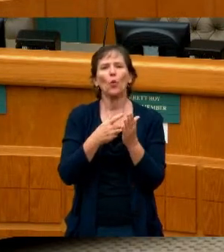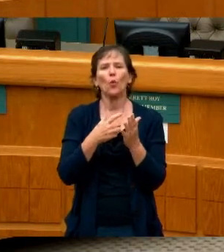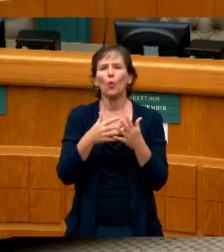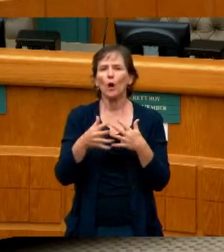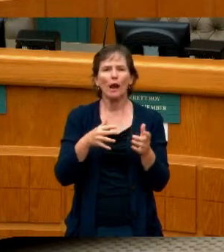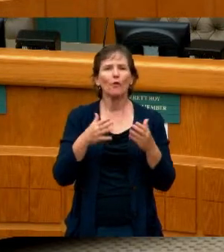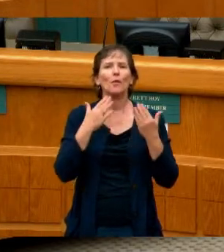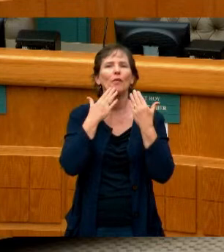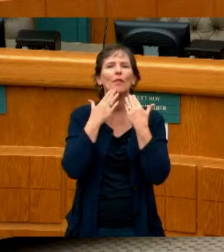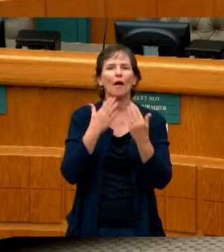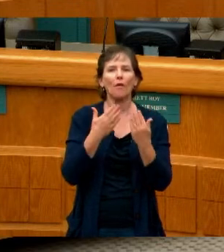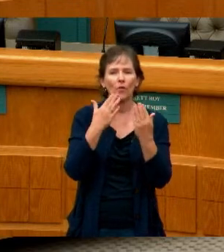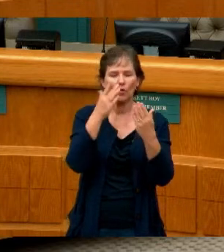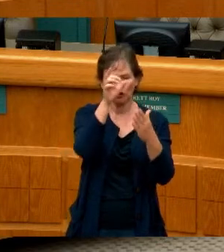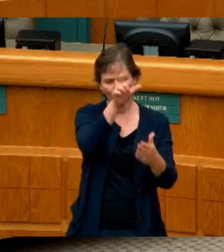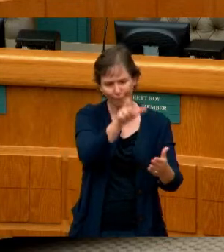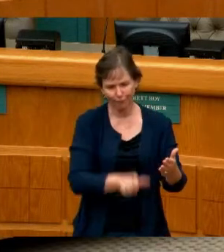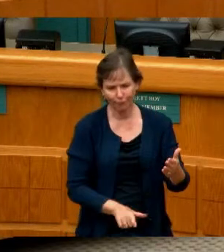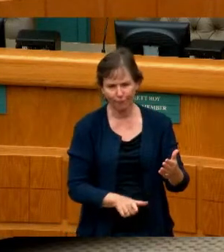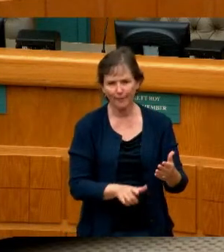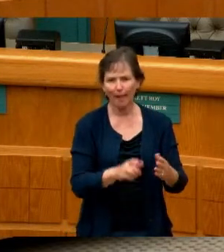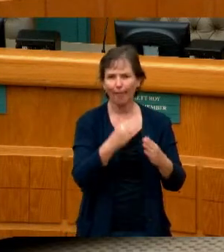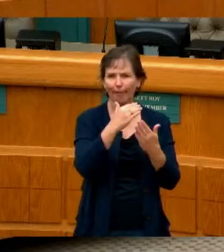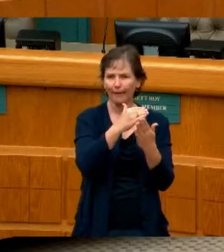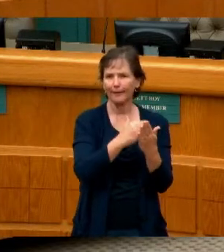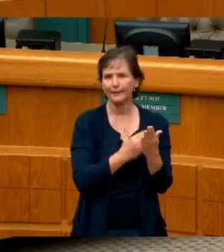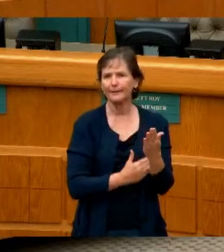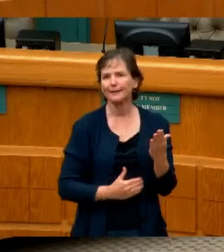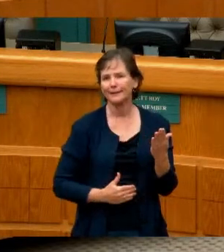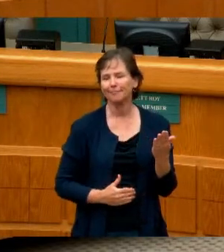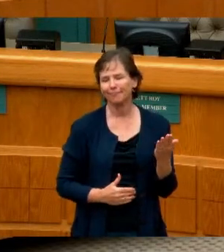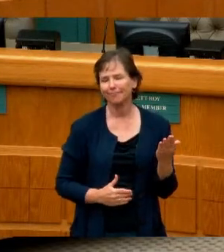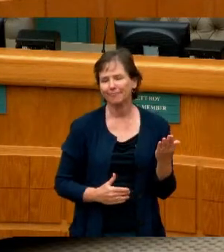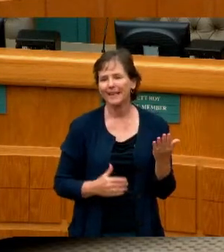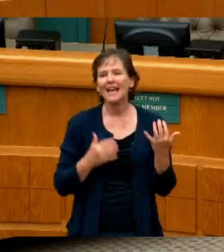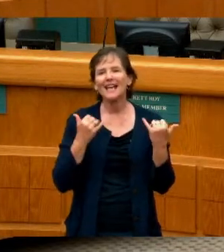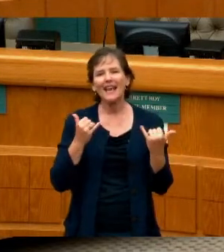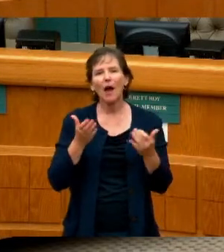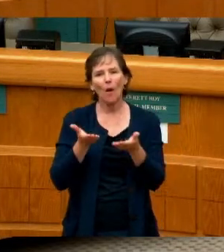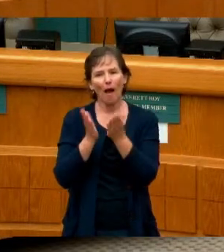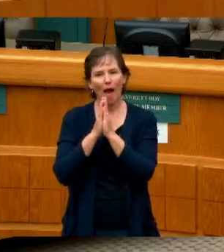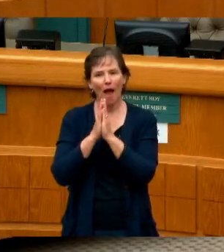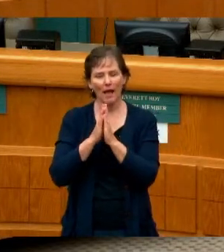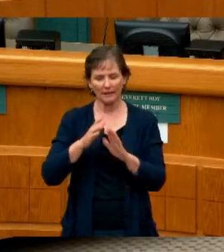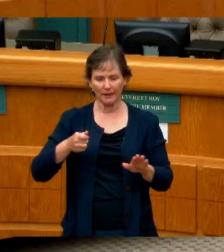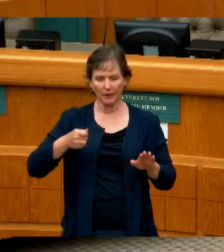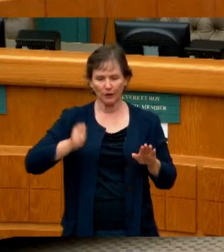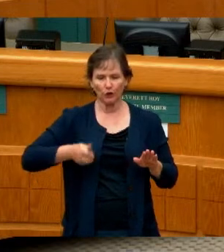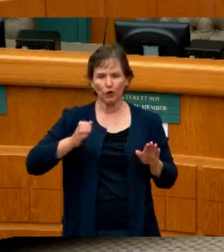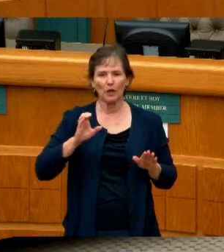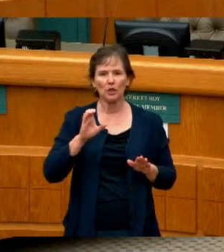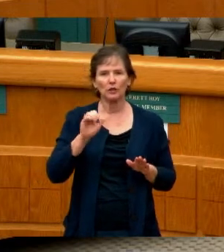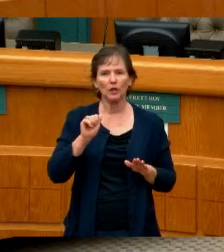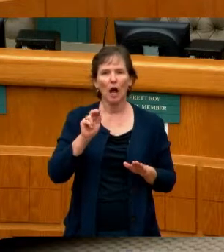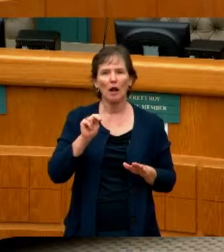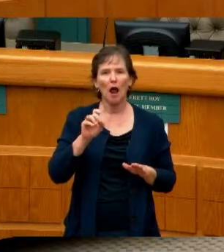things that we have to be thankful for. So at this time, I'd like to call on Judge Canales to come up and make her comments, and